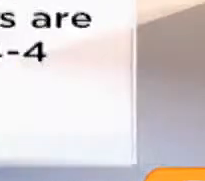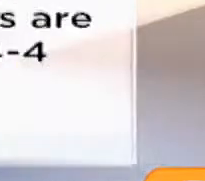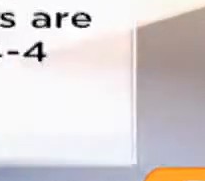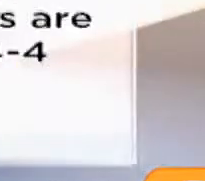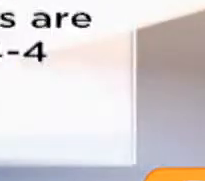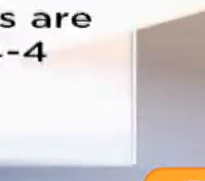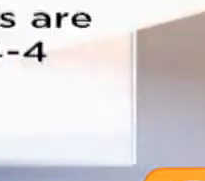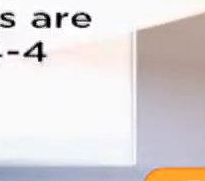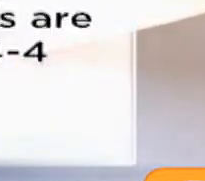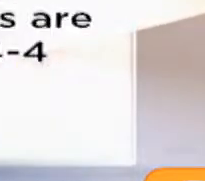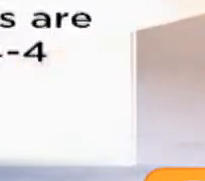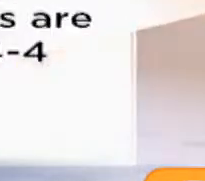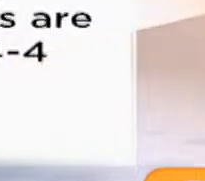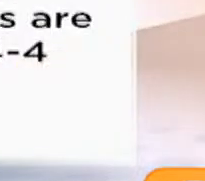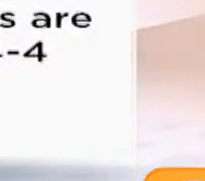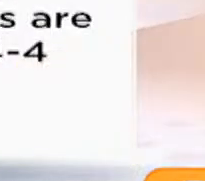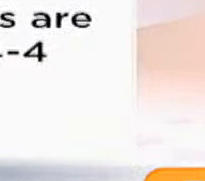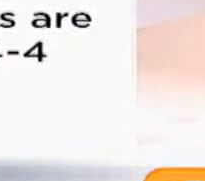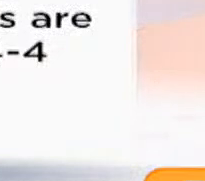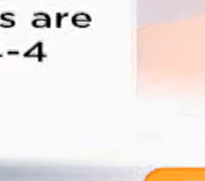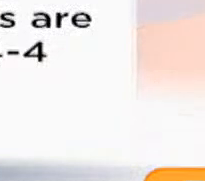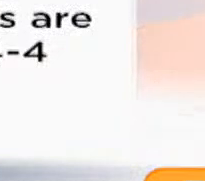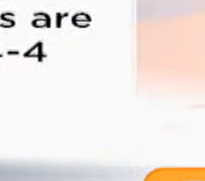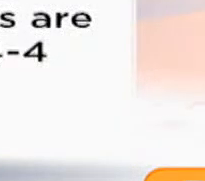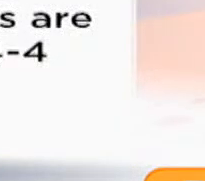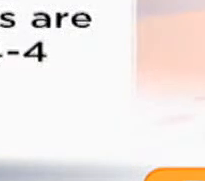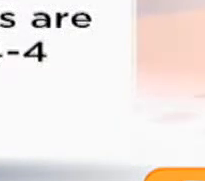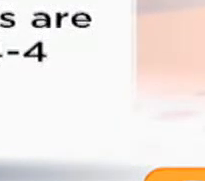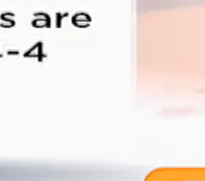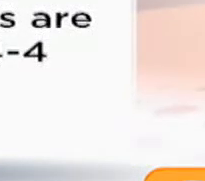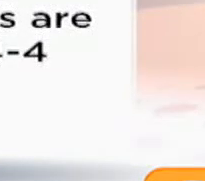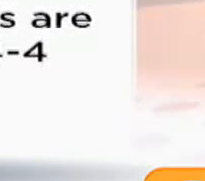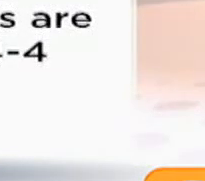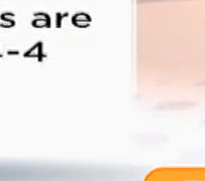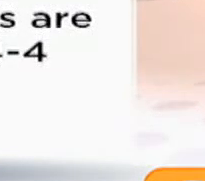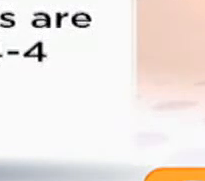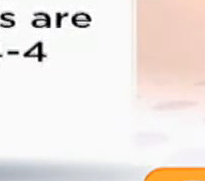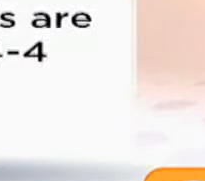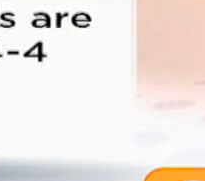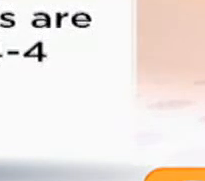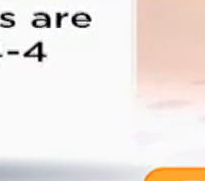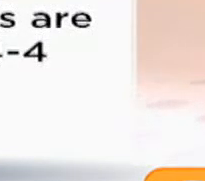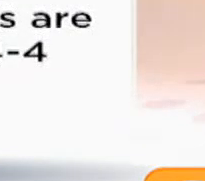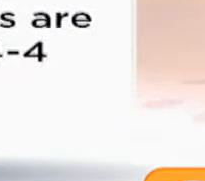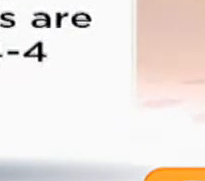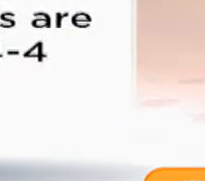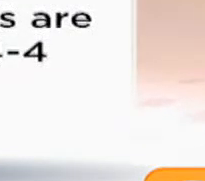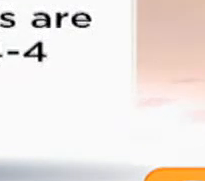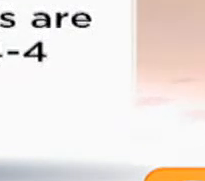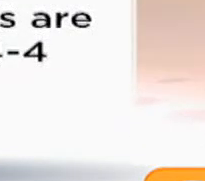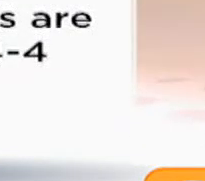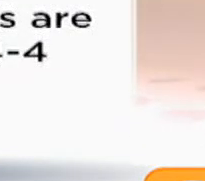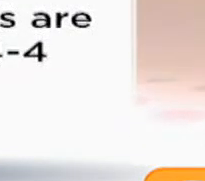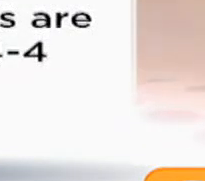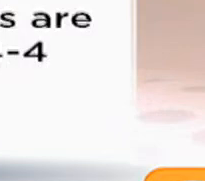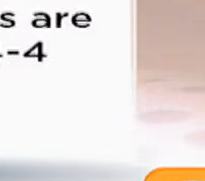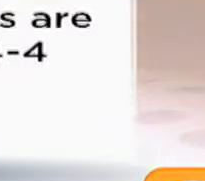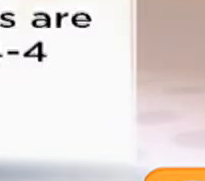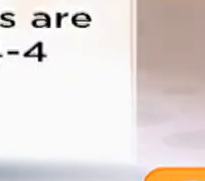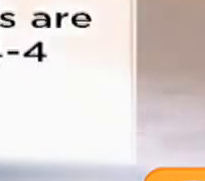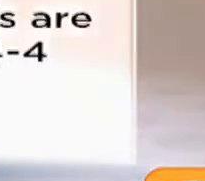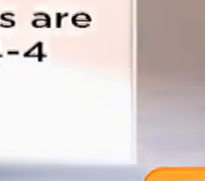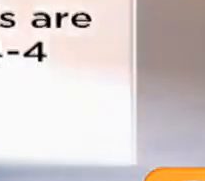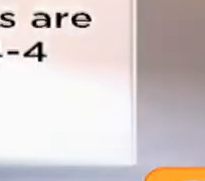Wawi says, as an involved parent of CBC, I would choose the system over 844 any day. What the system needs is review to address